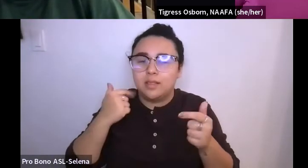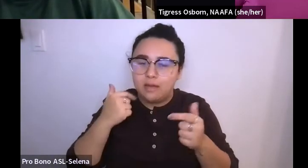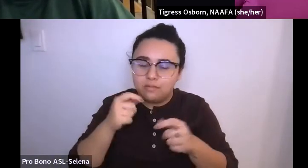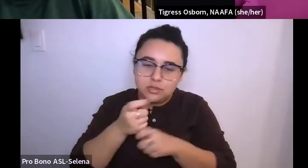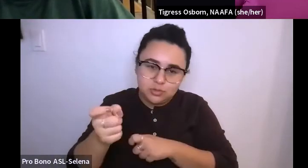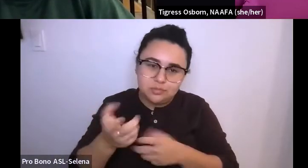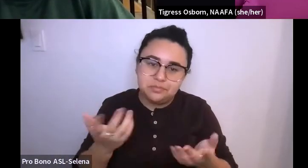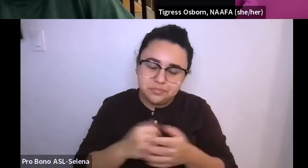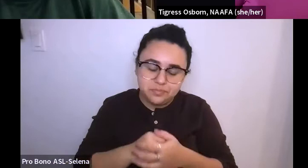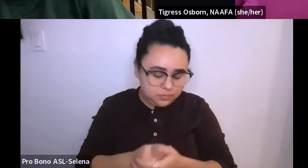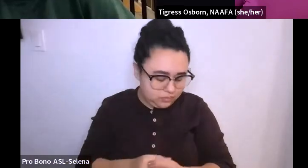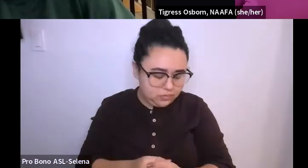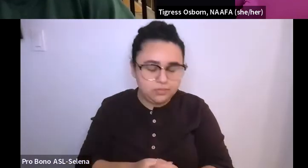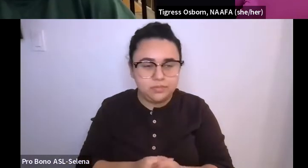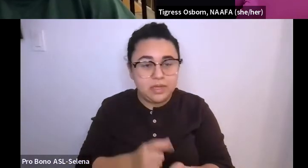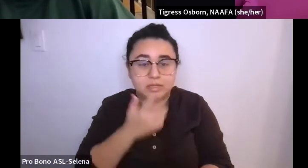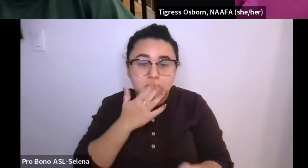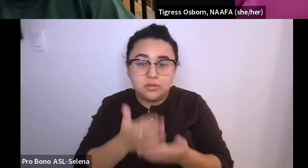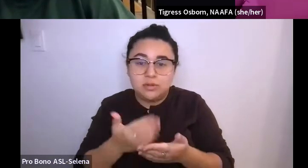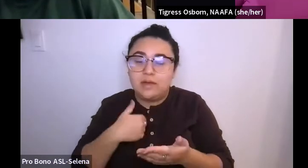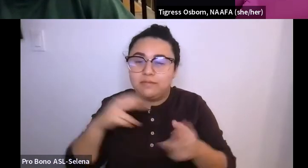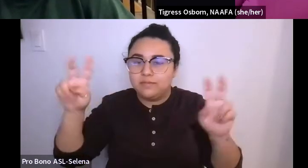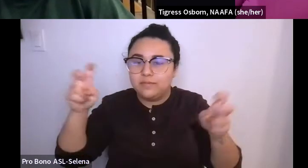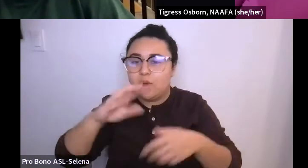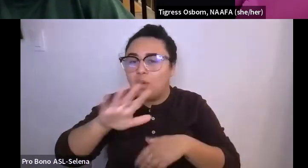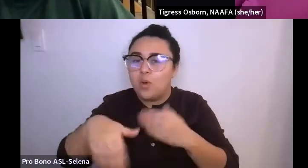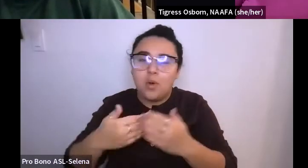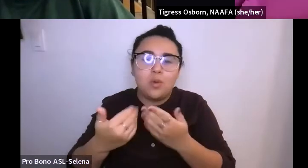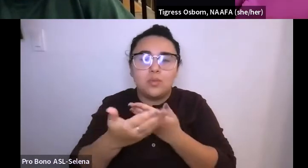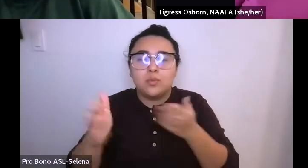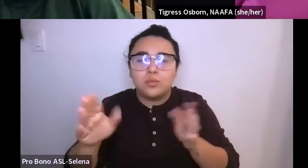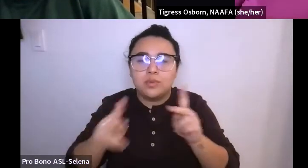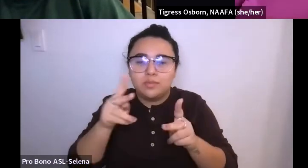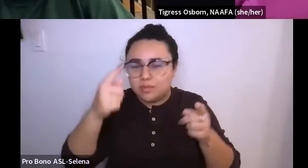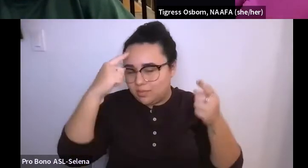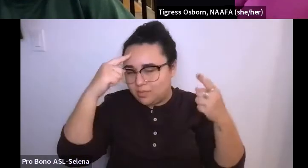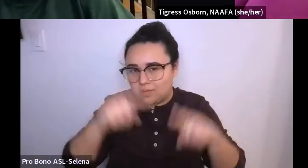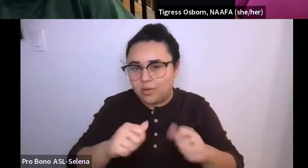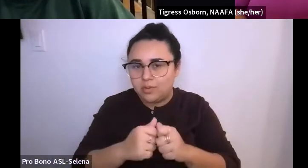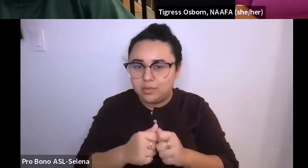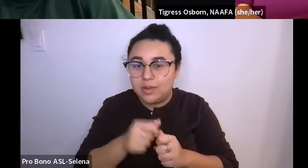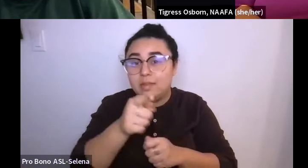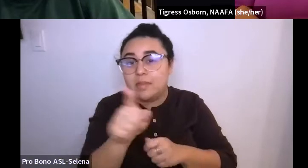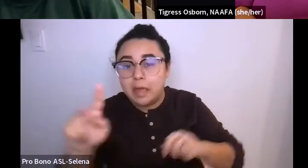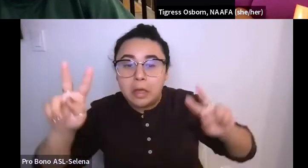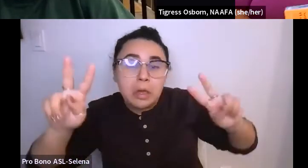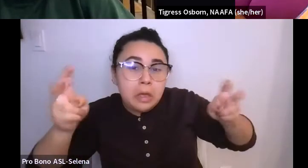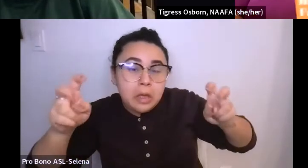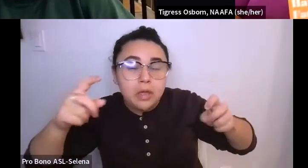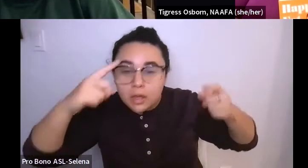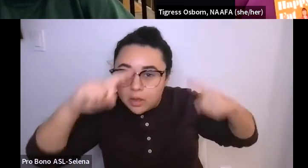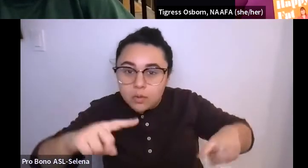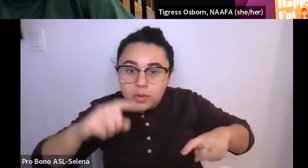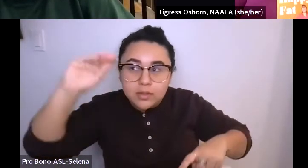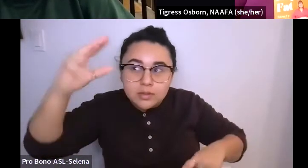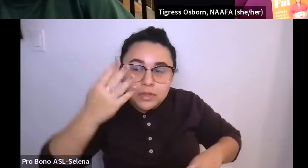who agree that the sun is blue. Right. Well, how did you, what is funny about being fat? Because I think one